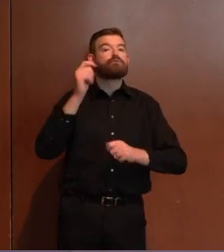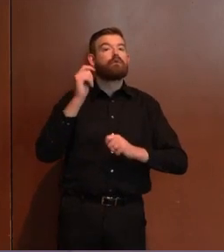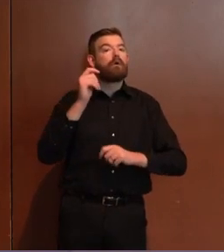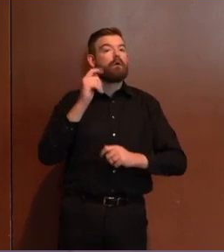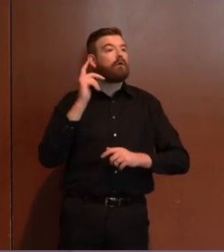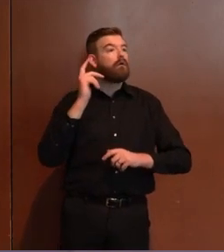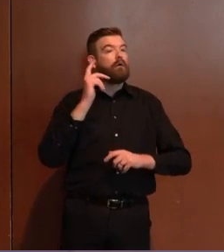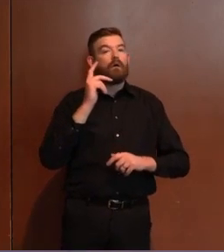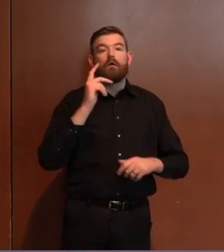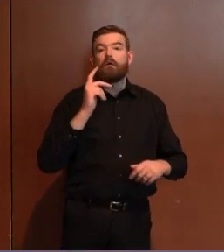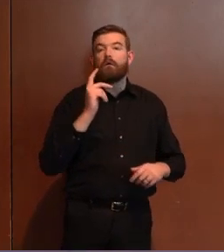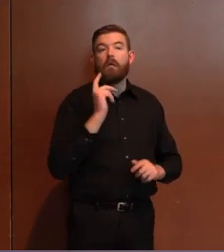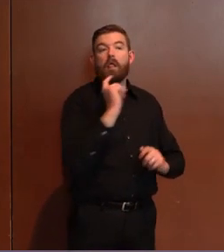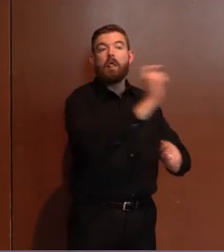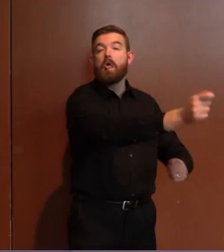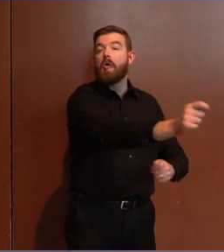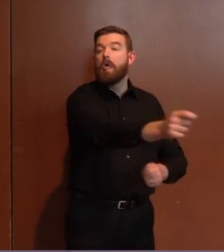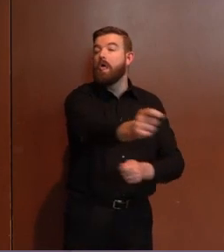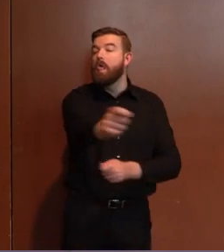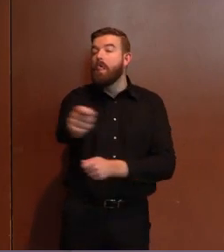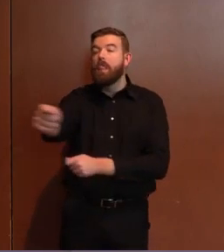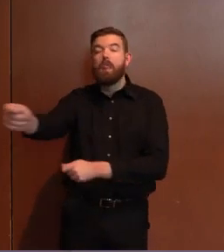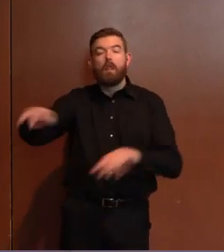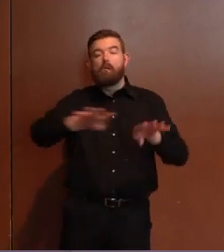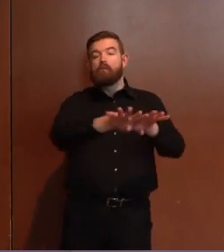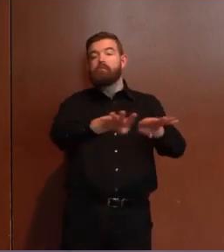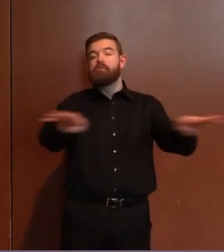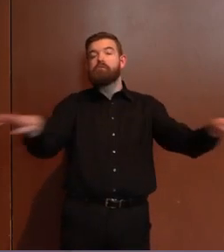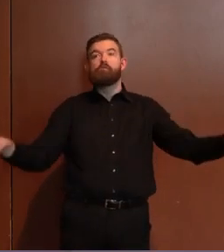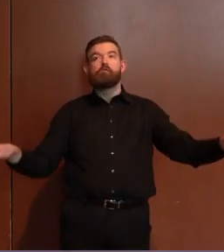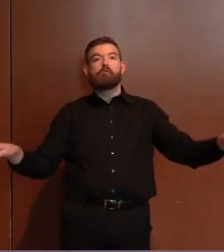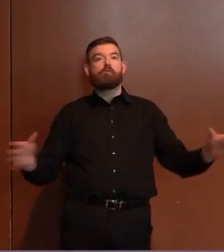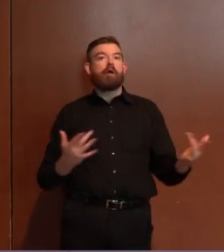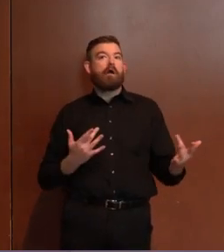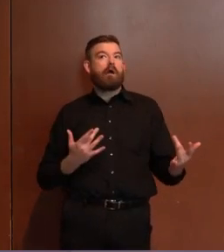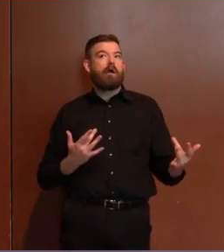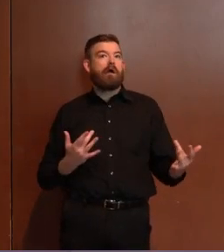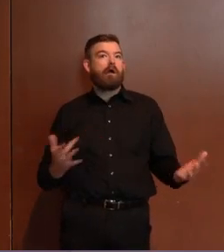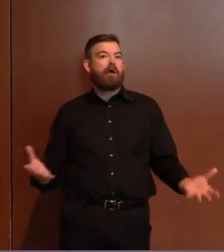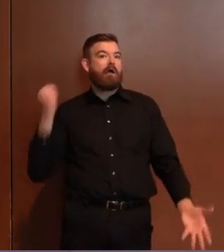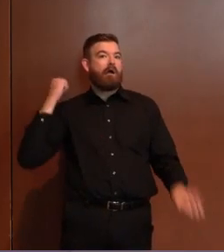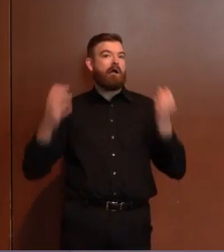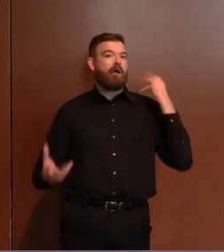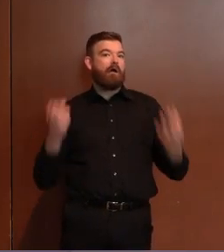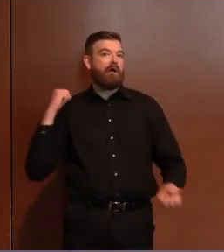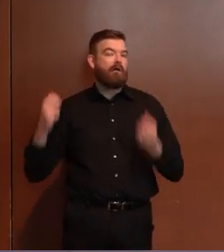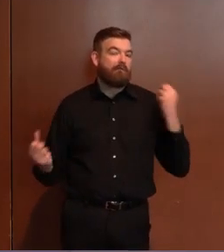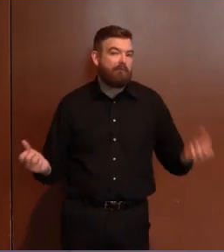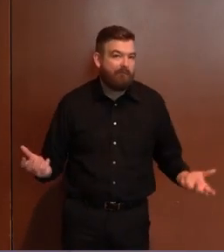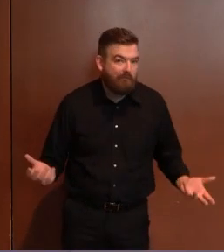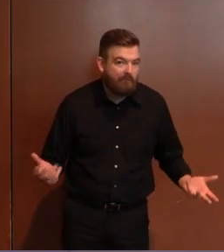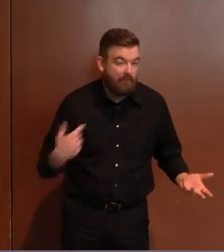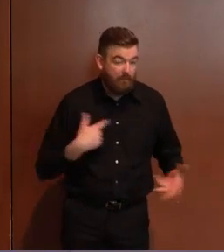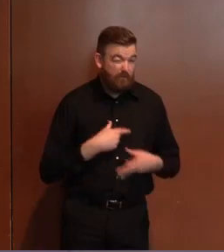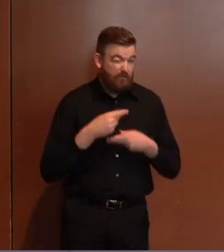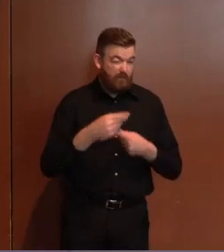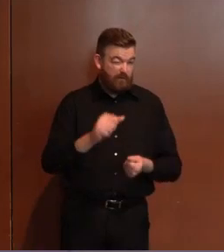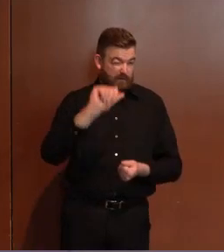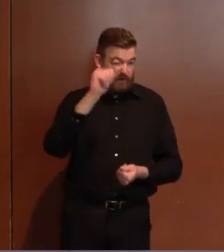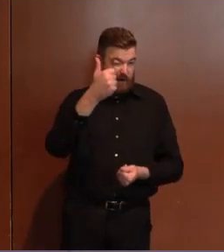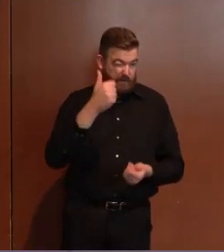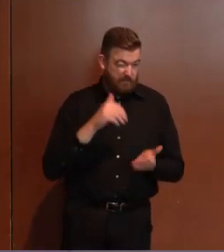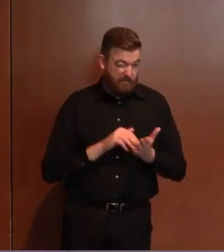million items costing tens and tens and tens of millions of dollars as the state of New Jersey. This is a line of business we weren't in